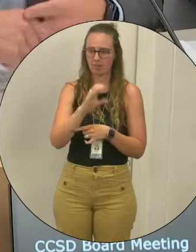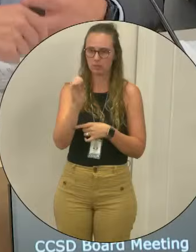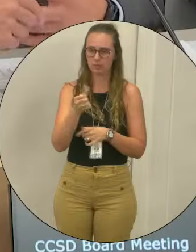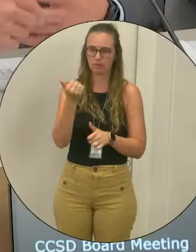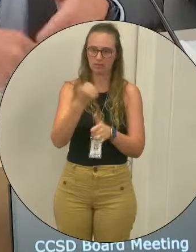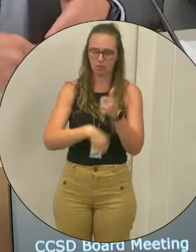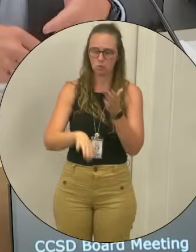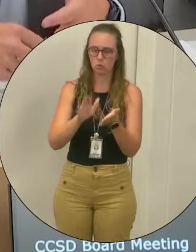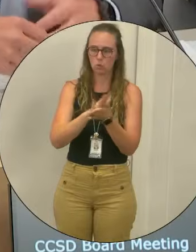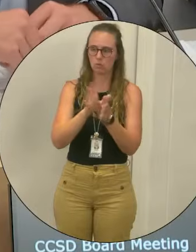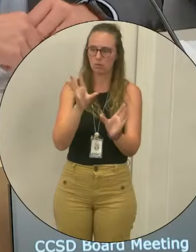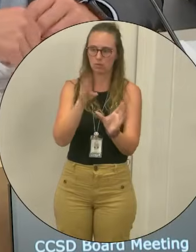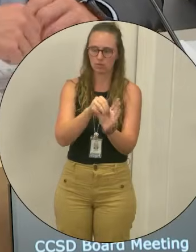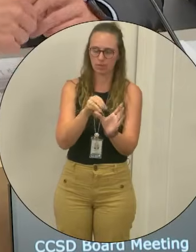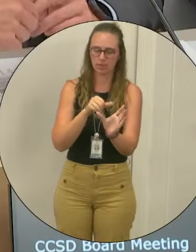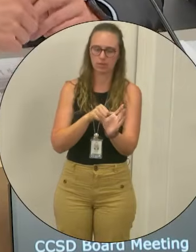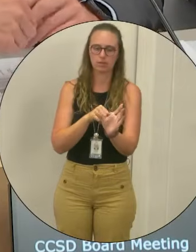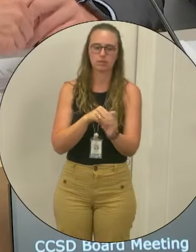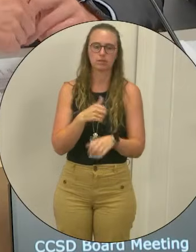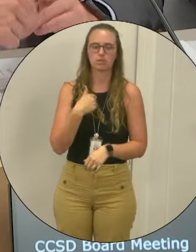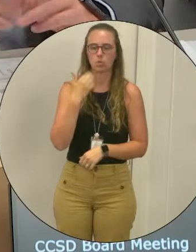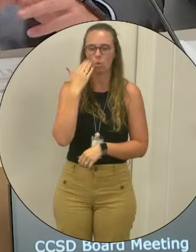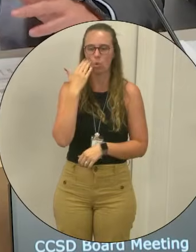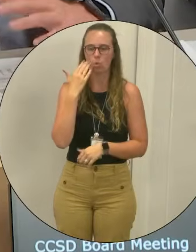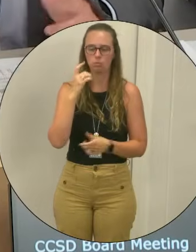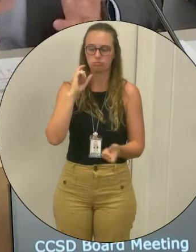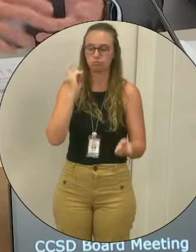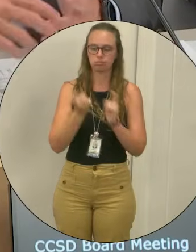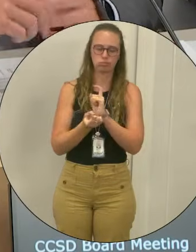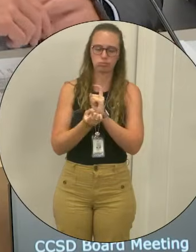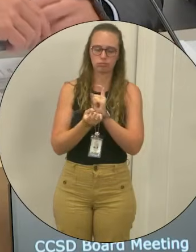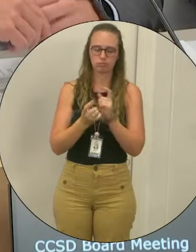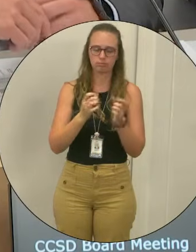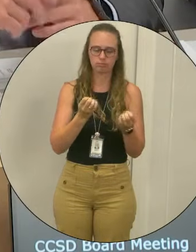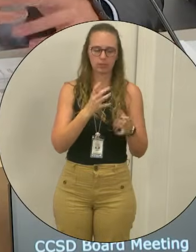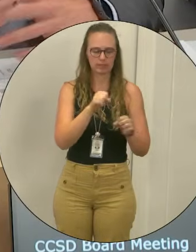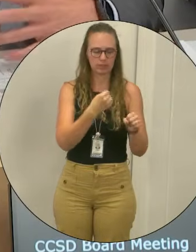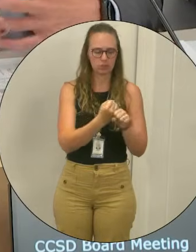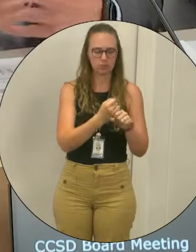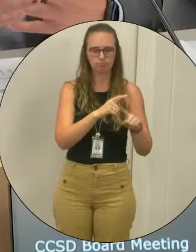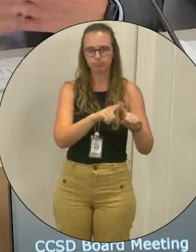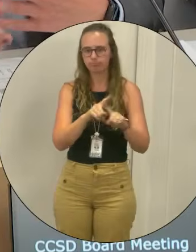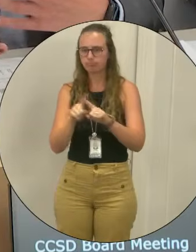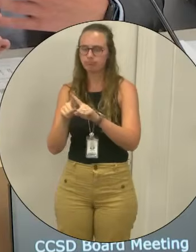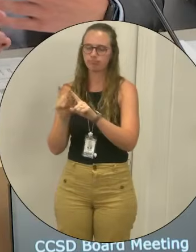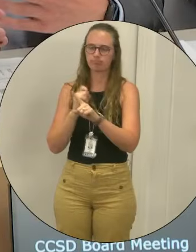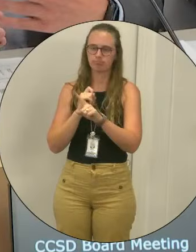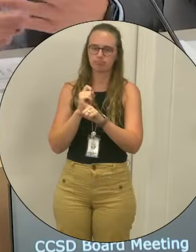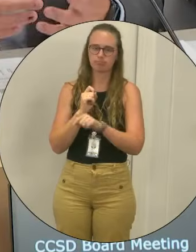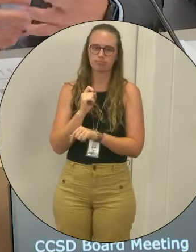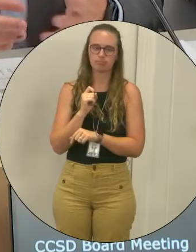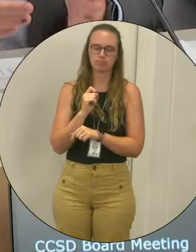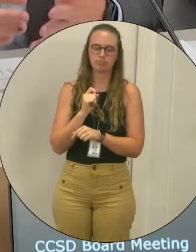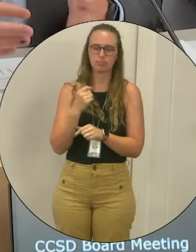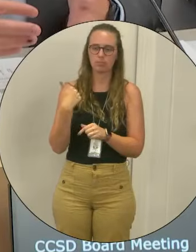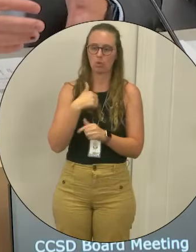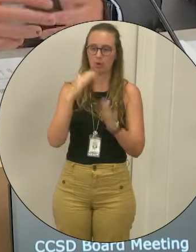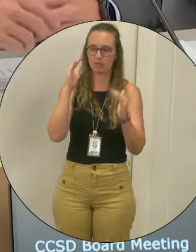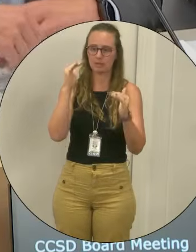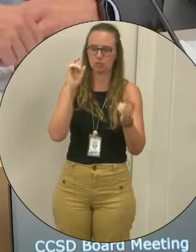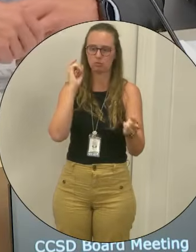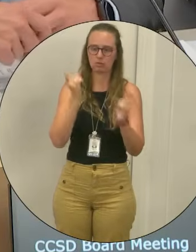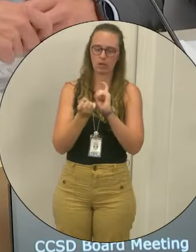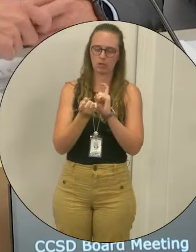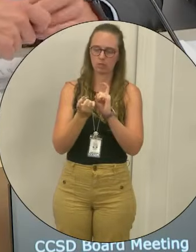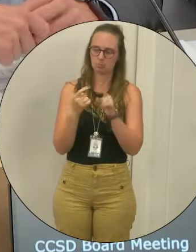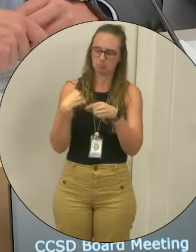site to participate, and I know that's been a change over the years. The expectation has shifted a little